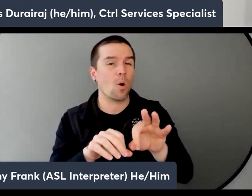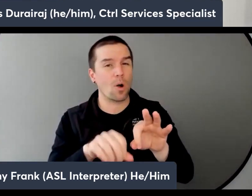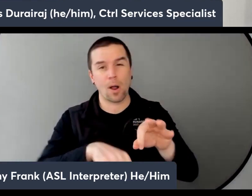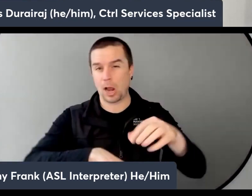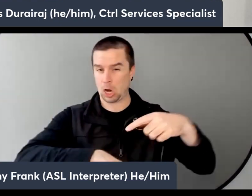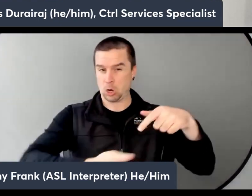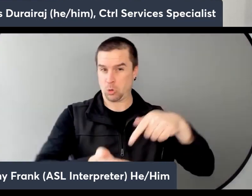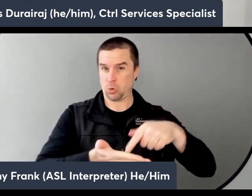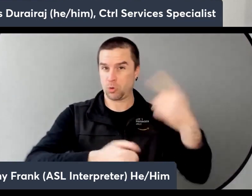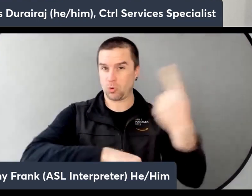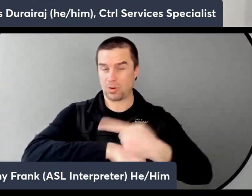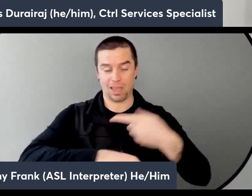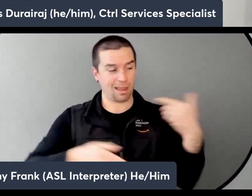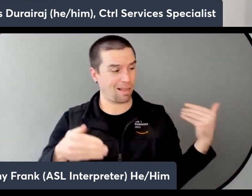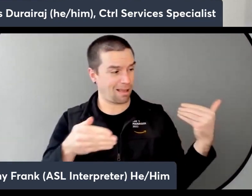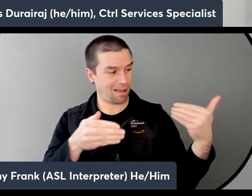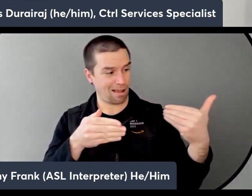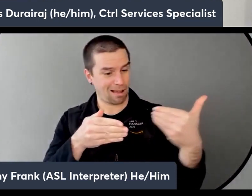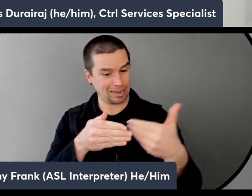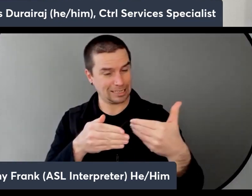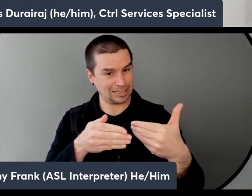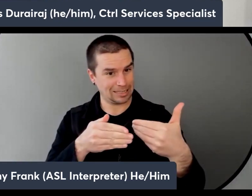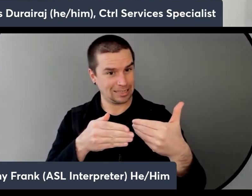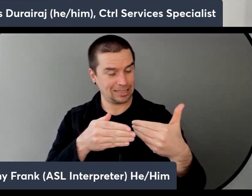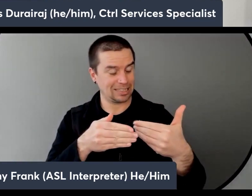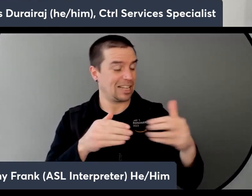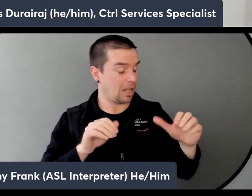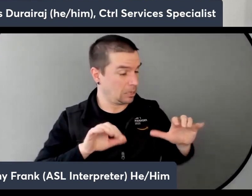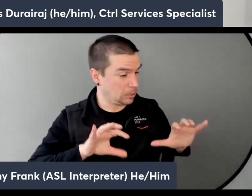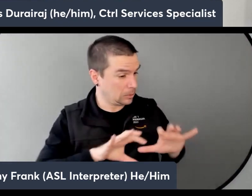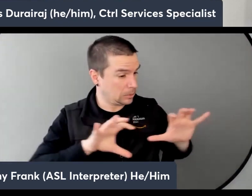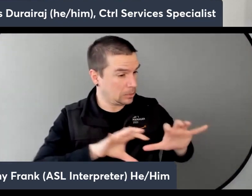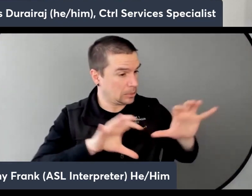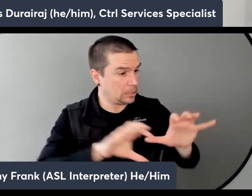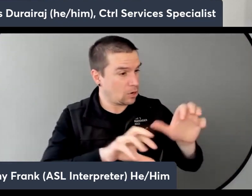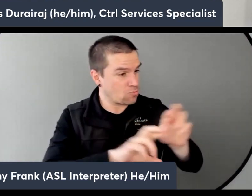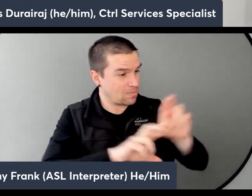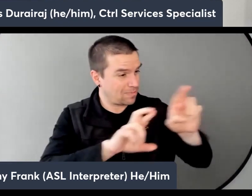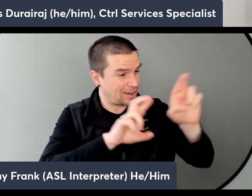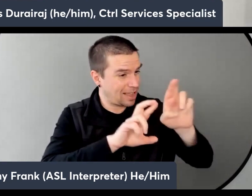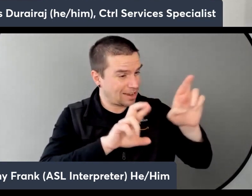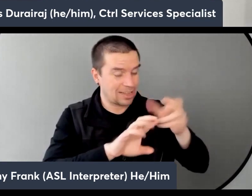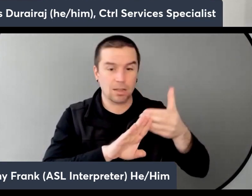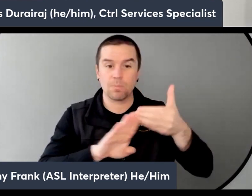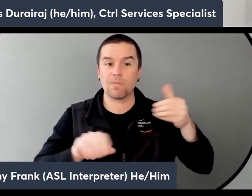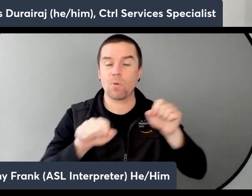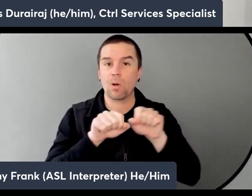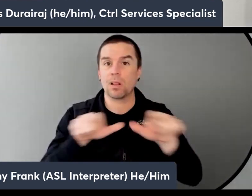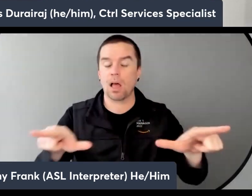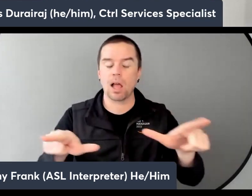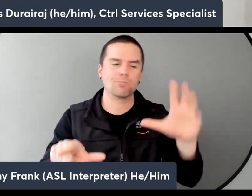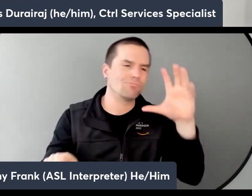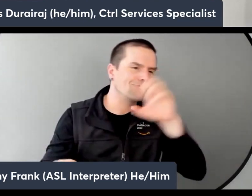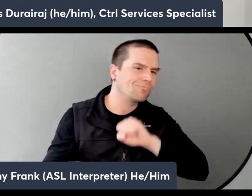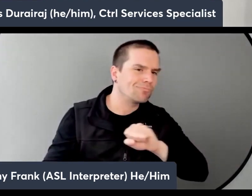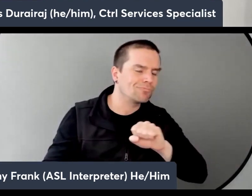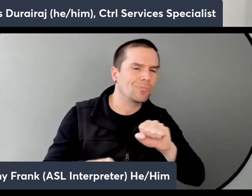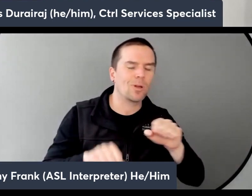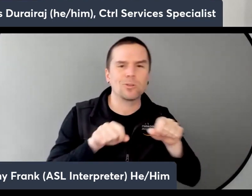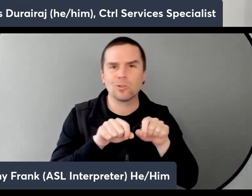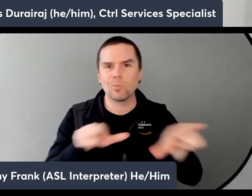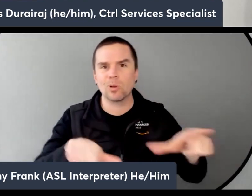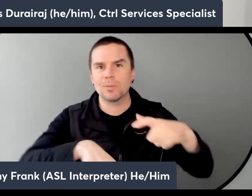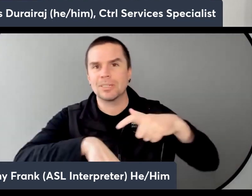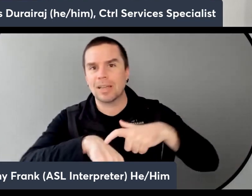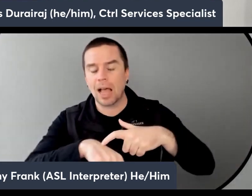get it all ready. And then that would have to be before the launch, but you would have to estimate the deployment time. And then right before launch,